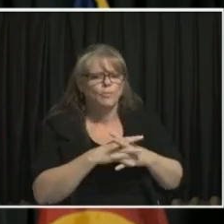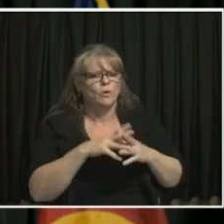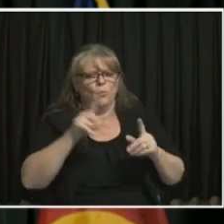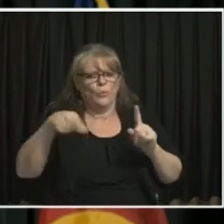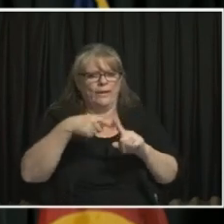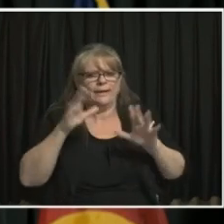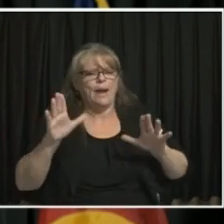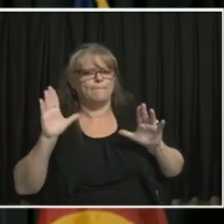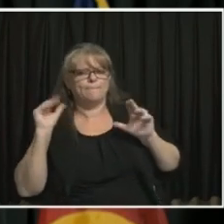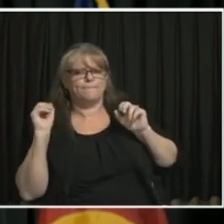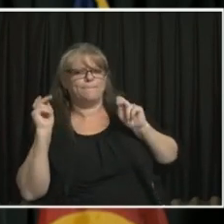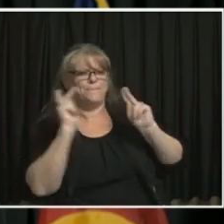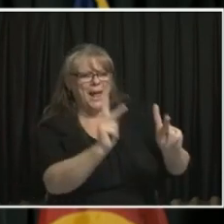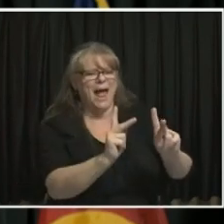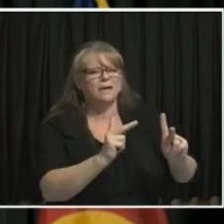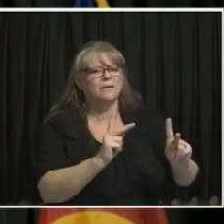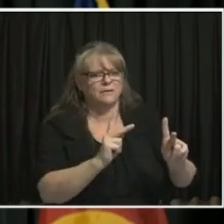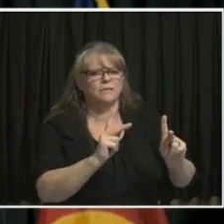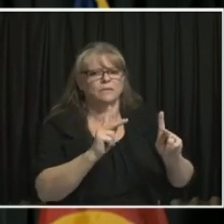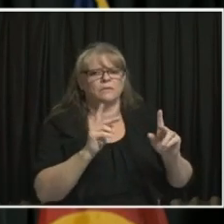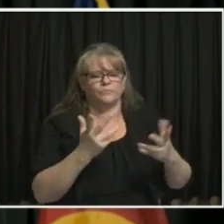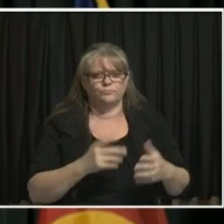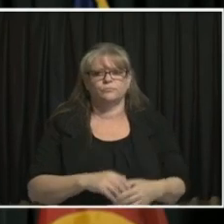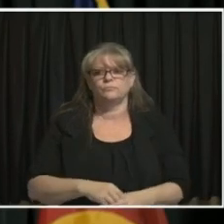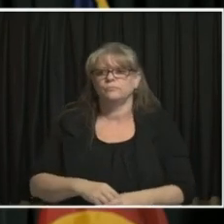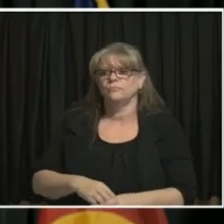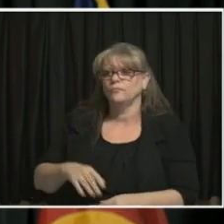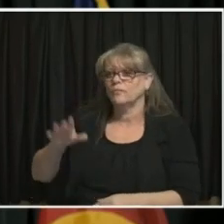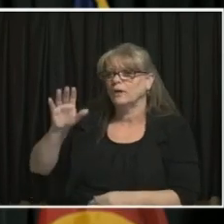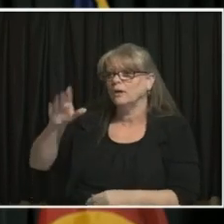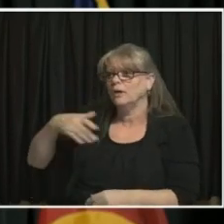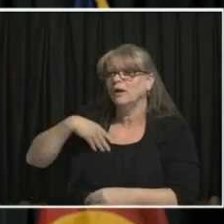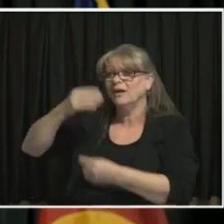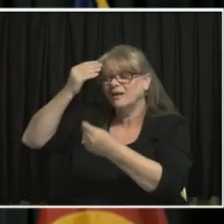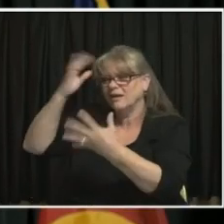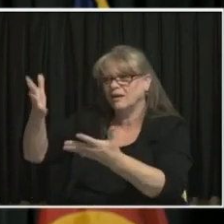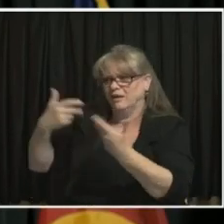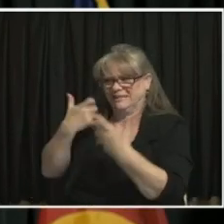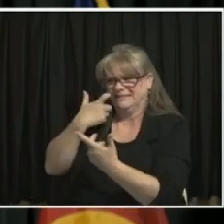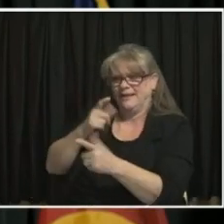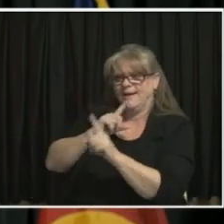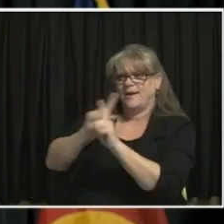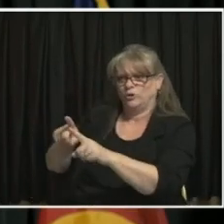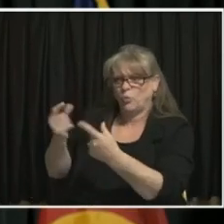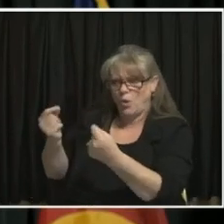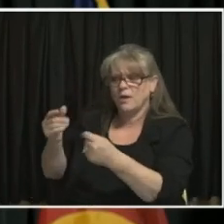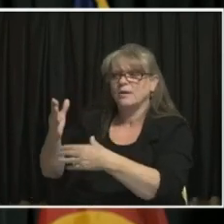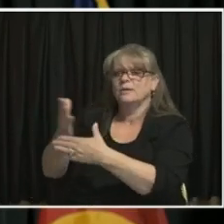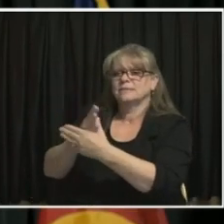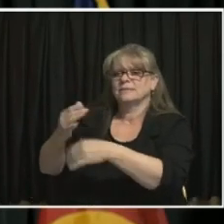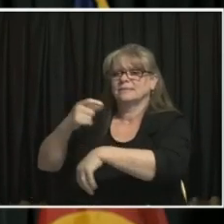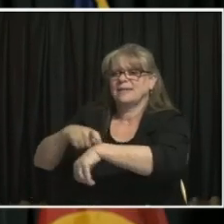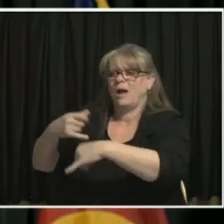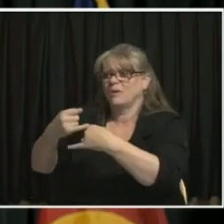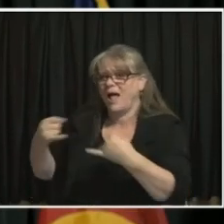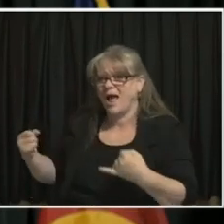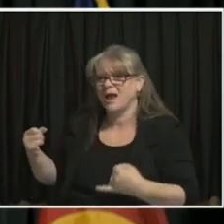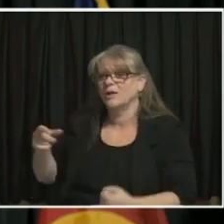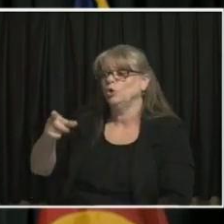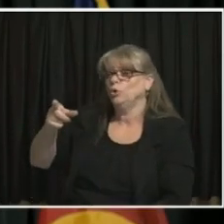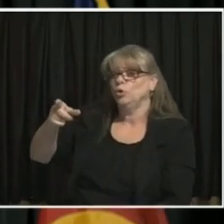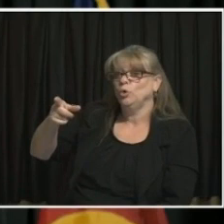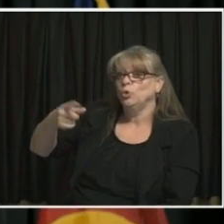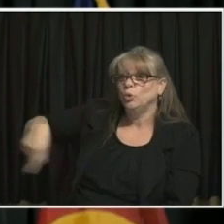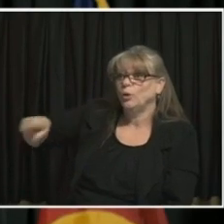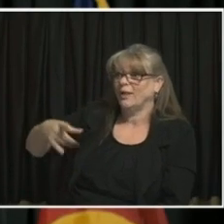reasons that I talked about our timeline today. I would love, you would love, we all would love to say, guess what? Next week we're